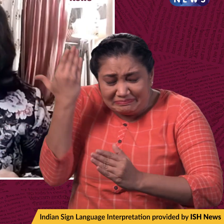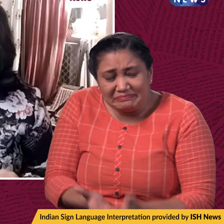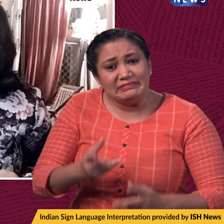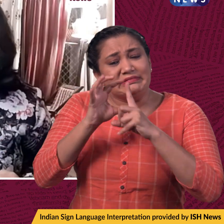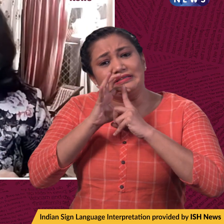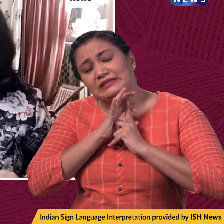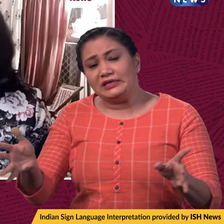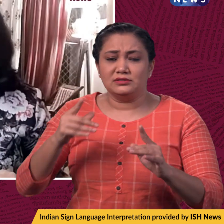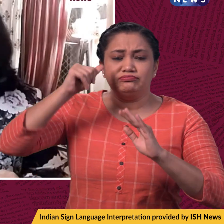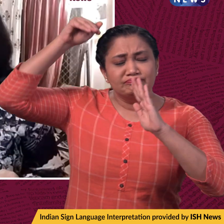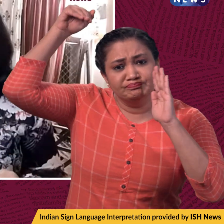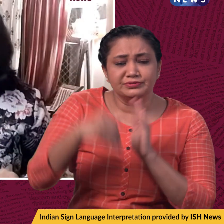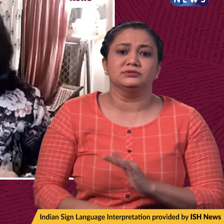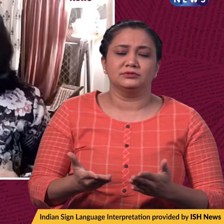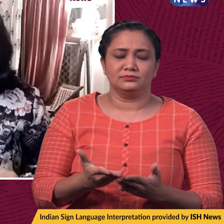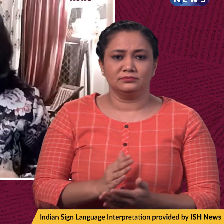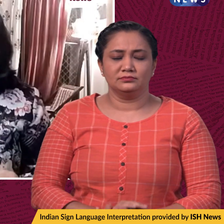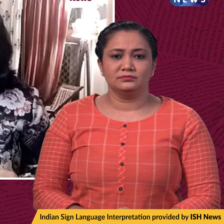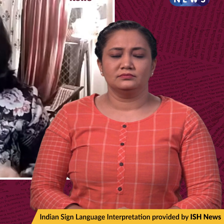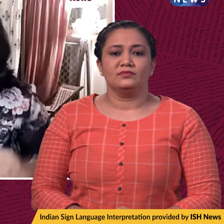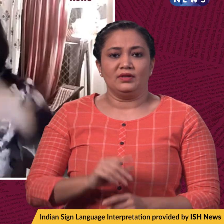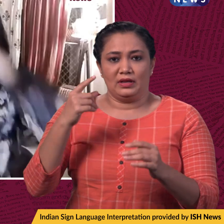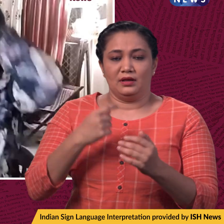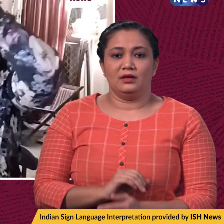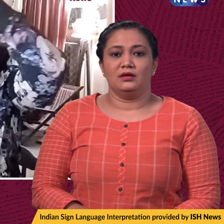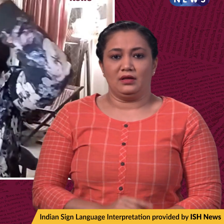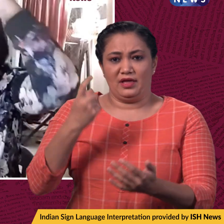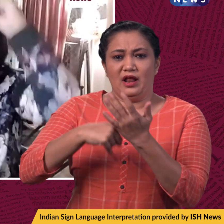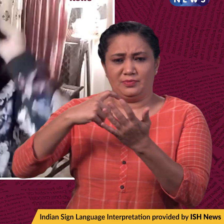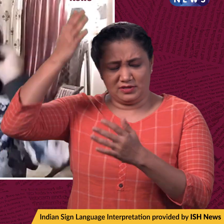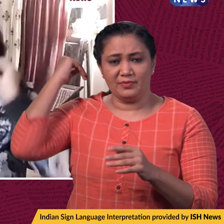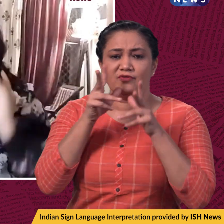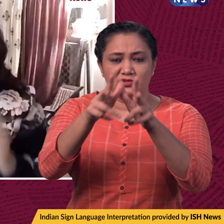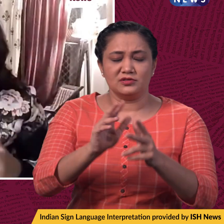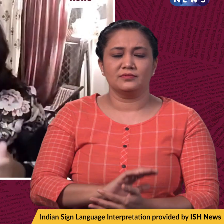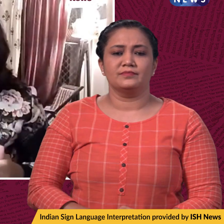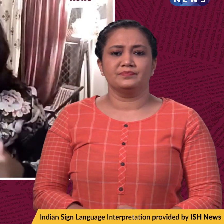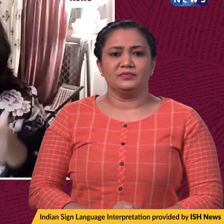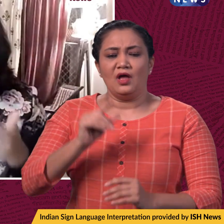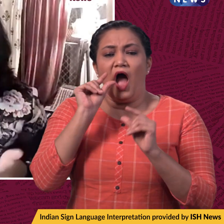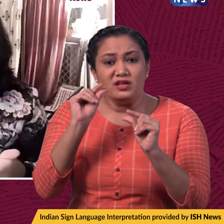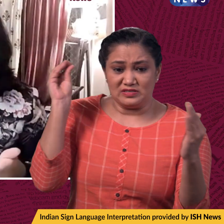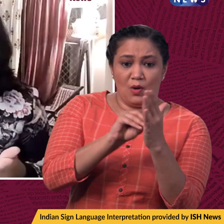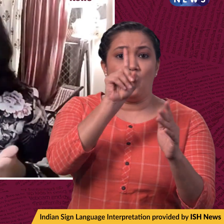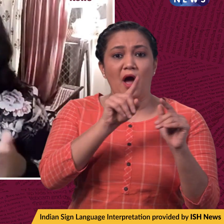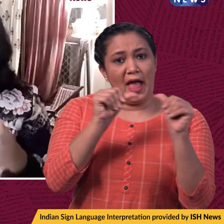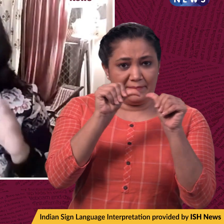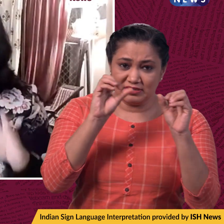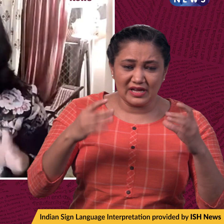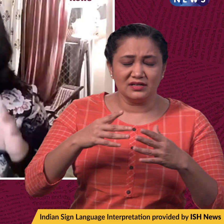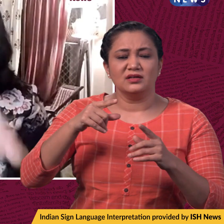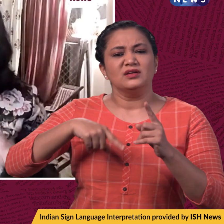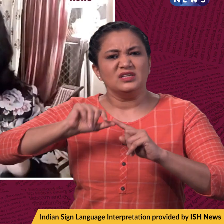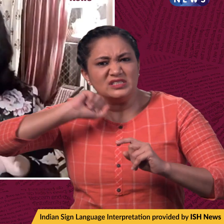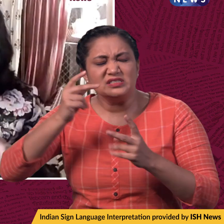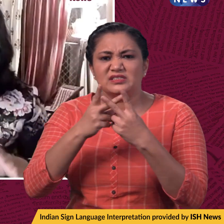economic crisis since its independence. Now, President Rajapaksa had declared a state of emergency on the 1st of April